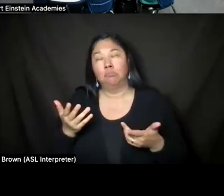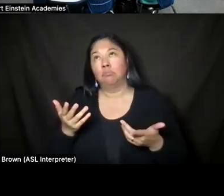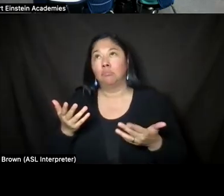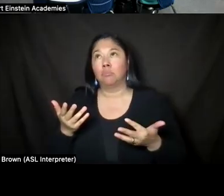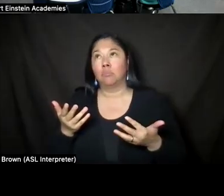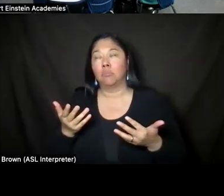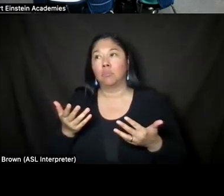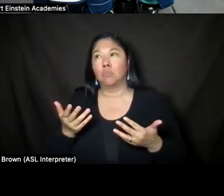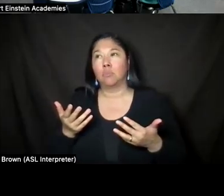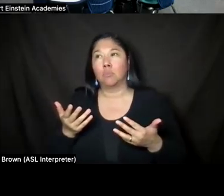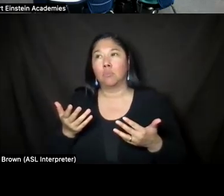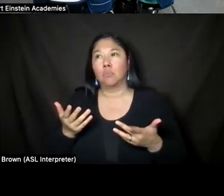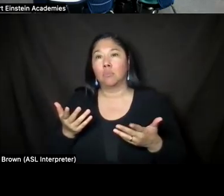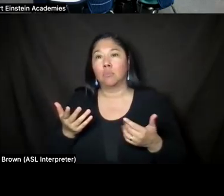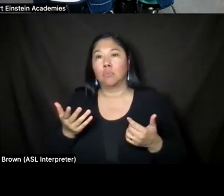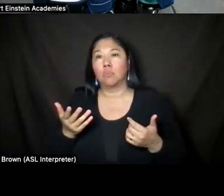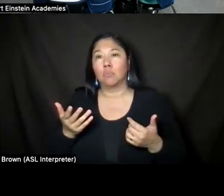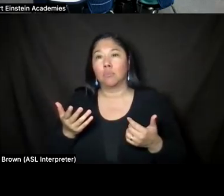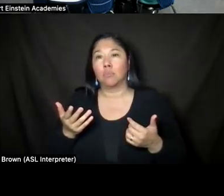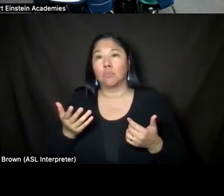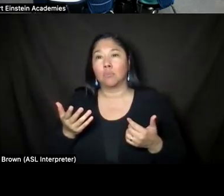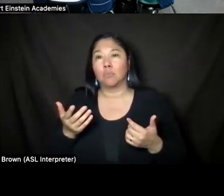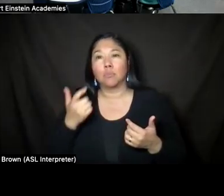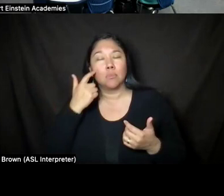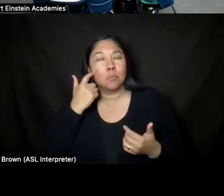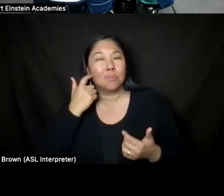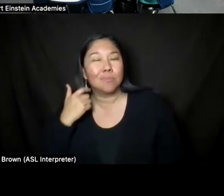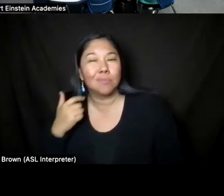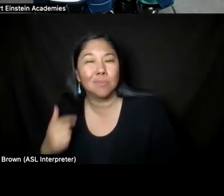you. Tiene intereses, pero agarra libros muy